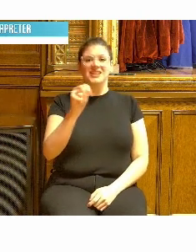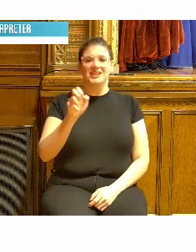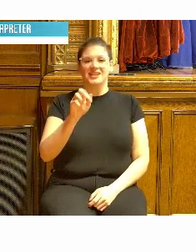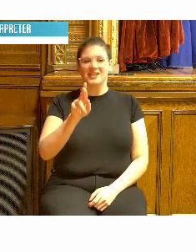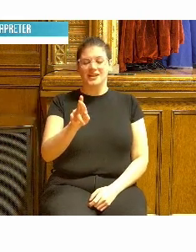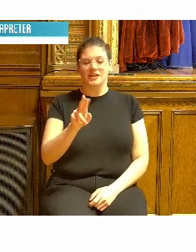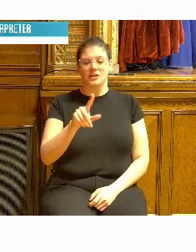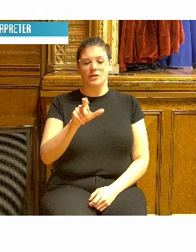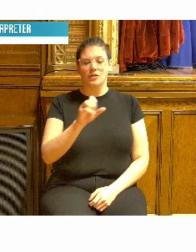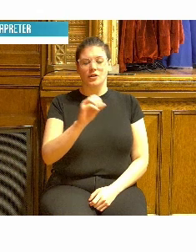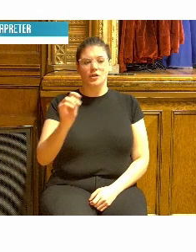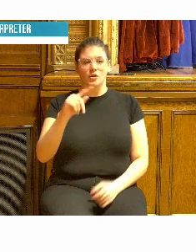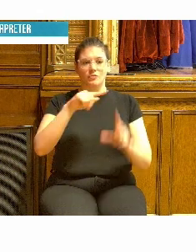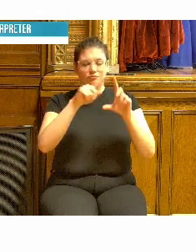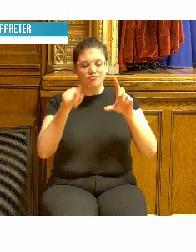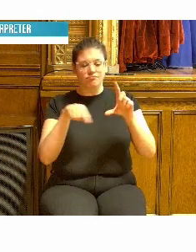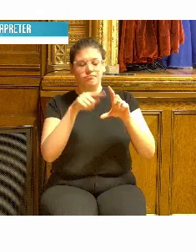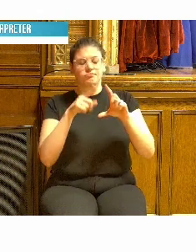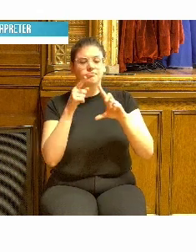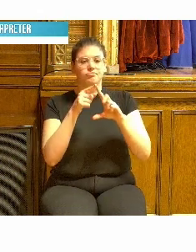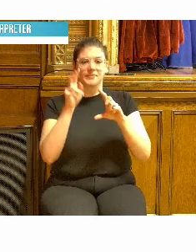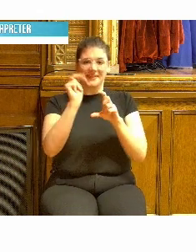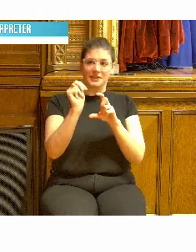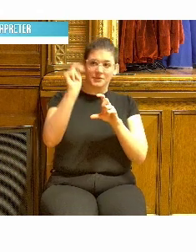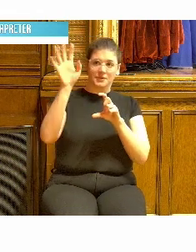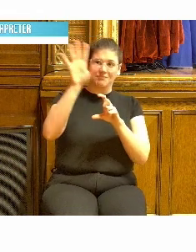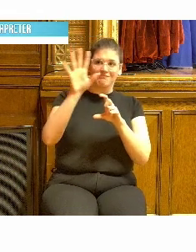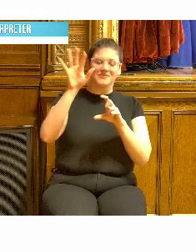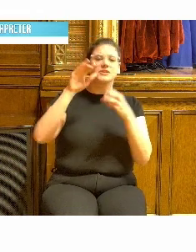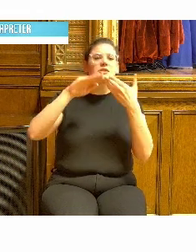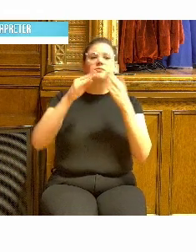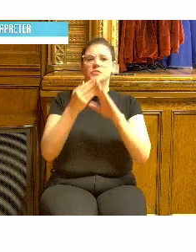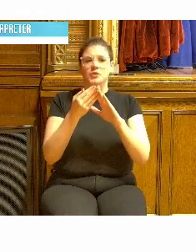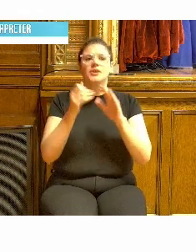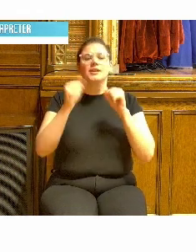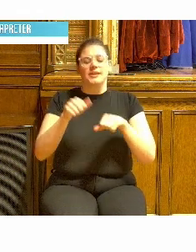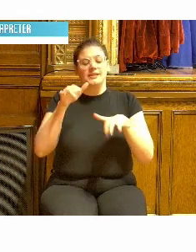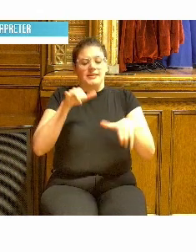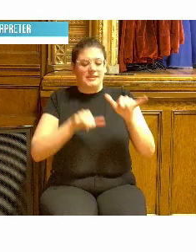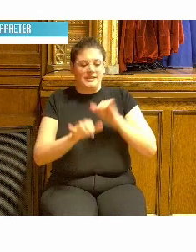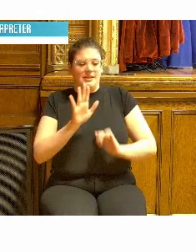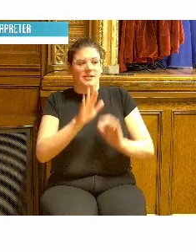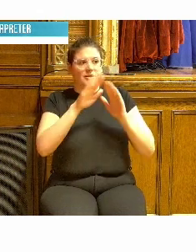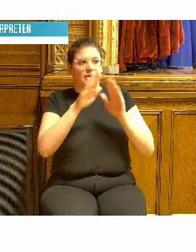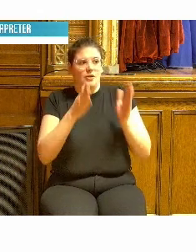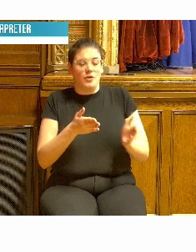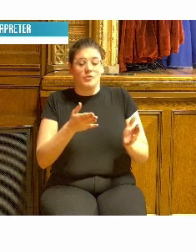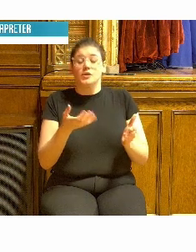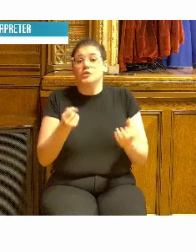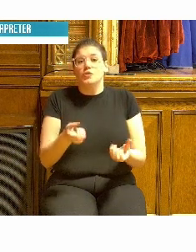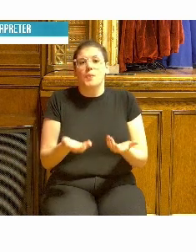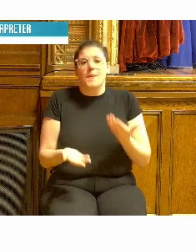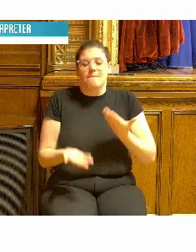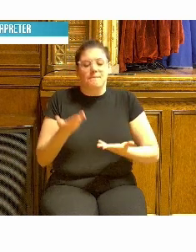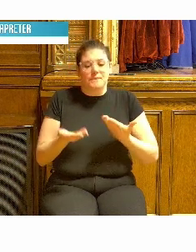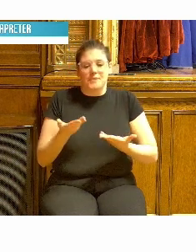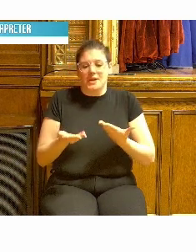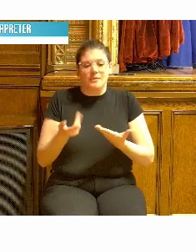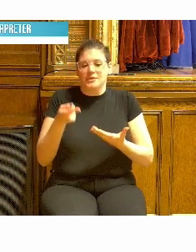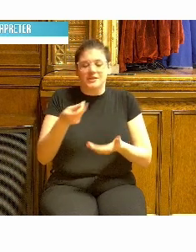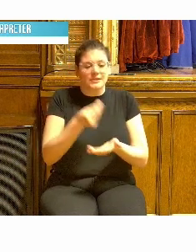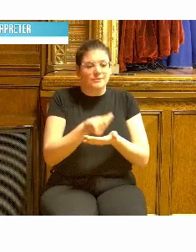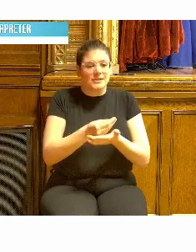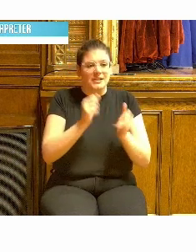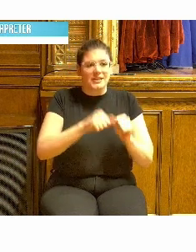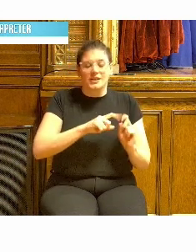not harmed, that they can remain in their homes. Maybe this reparations funds could go towards an anti-displacement fund so that those individuals